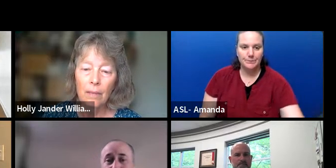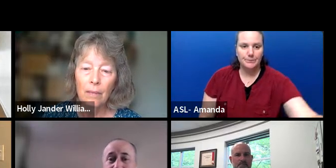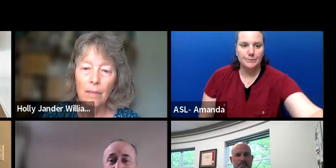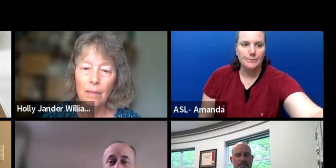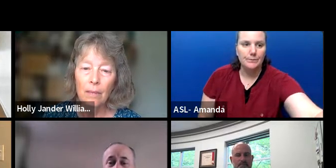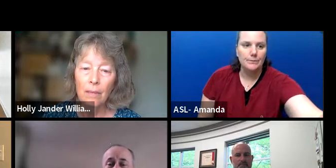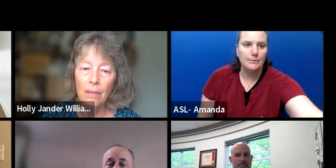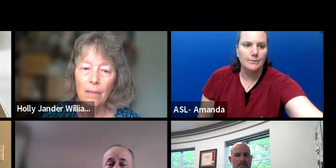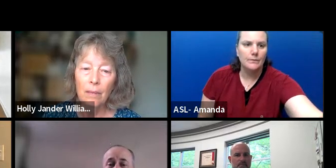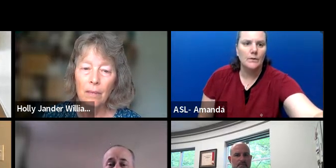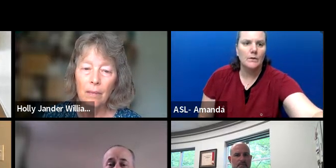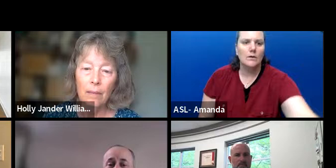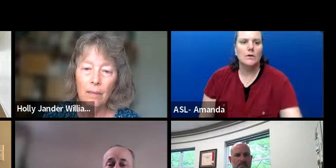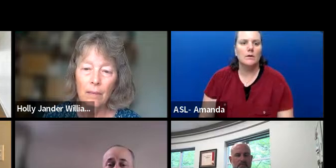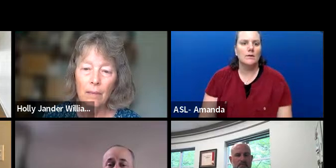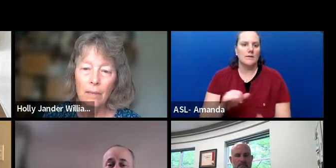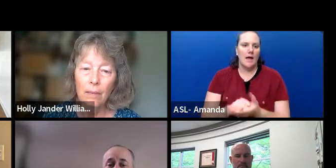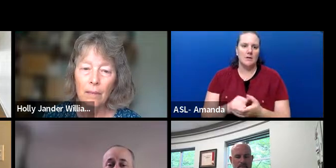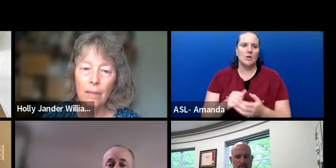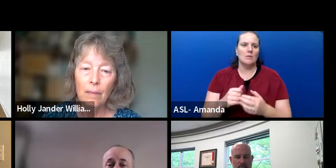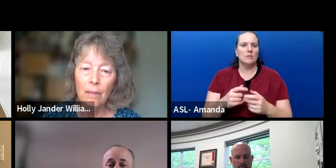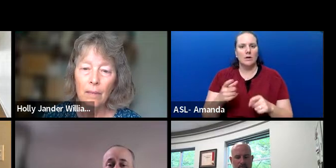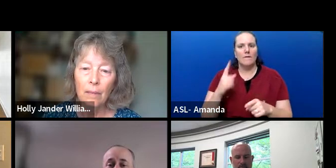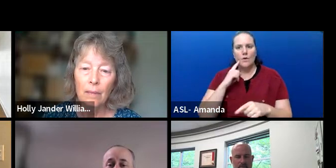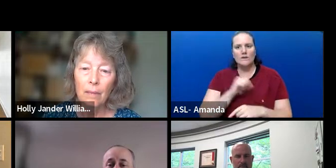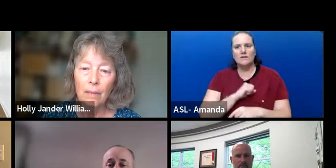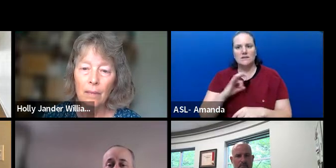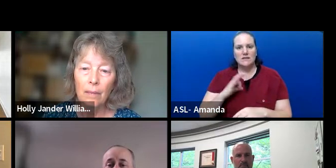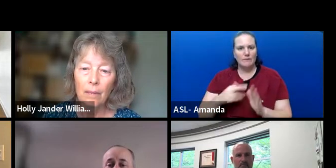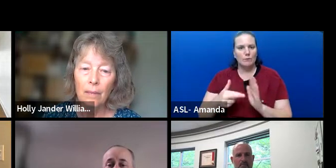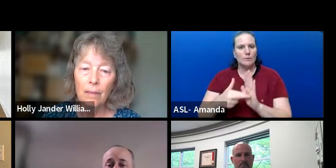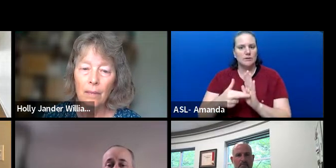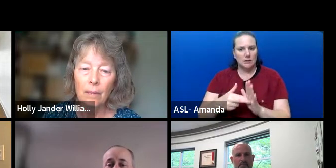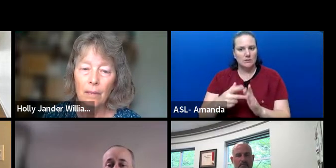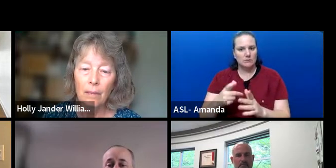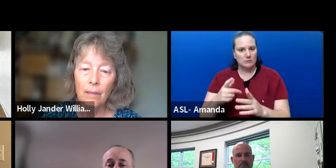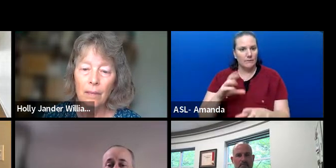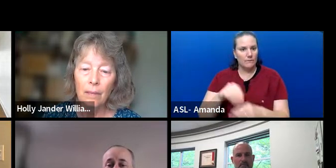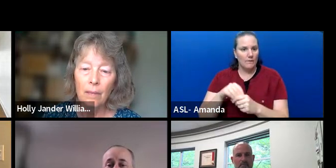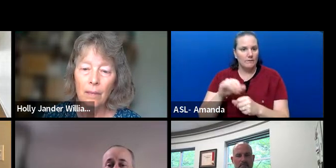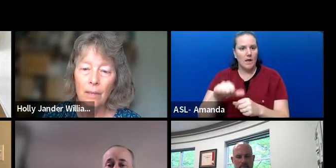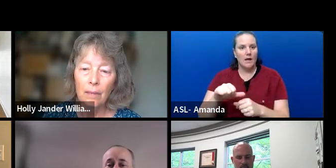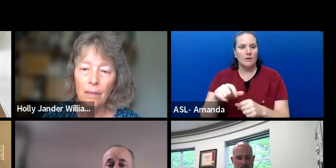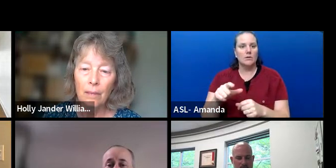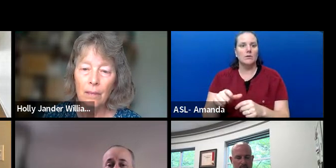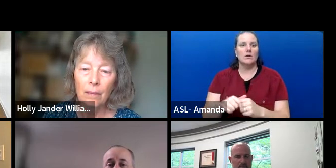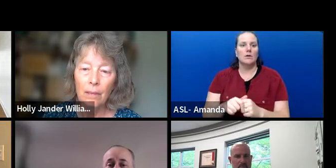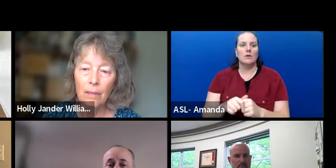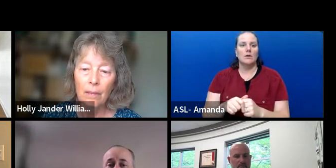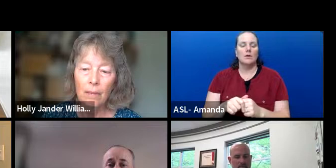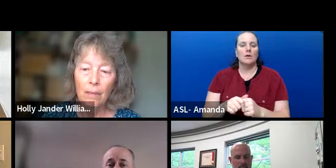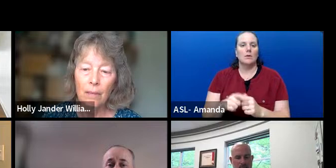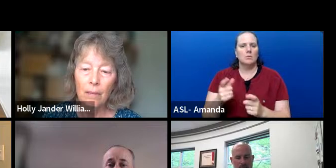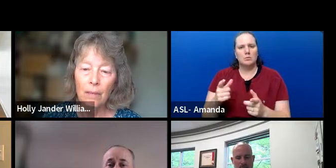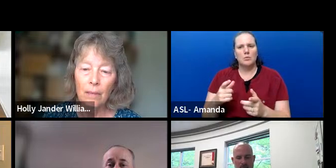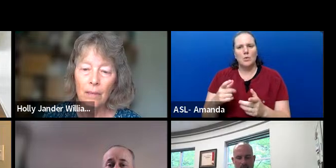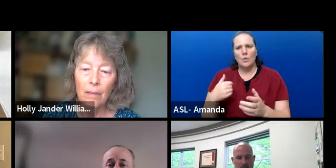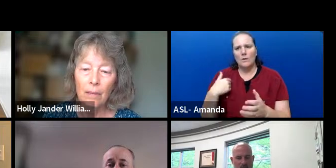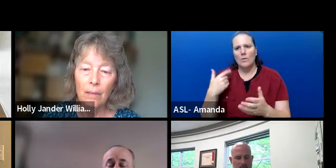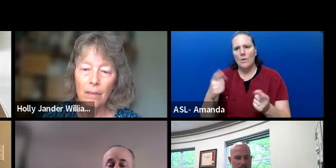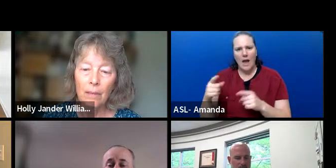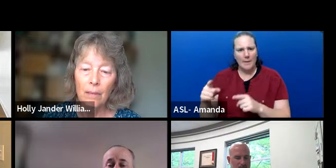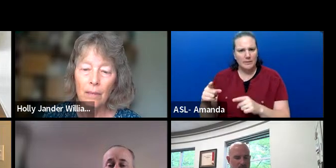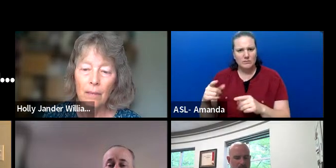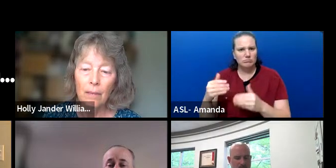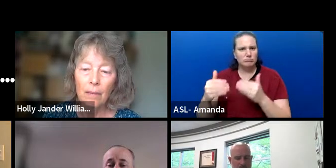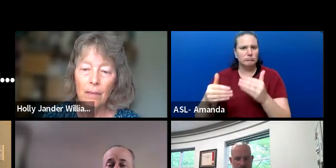City of Portland staff representative as part of that as well, to help explain what we maybe have, you know, going on,